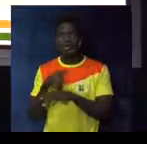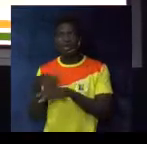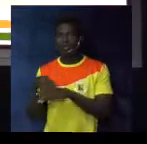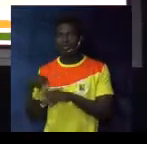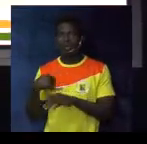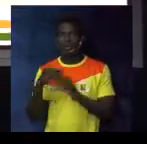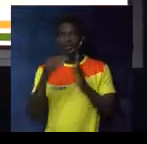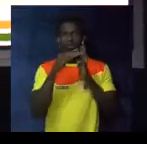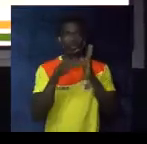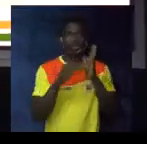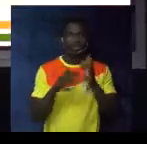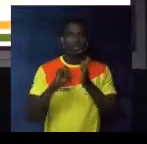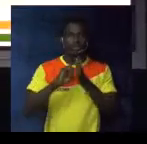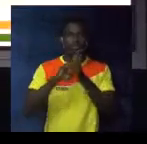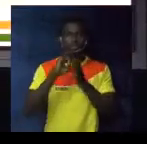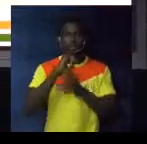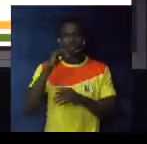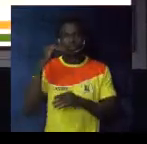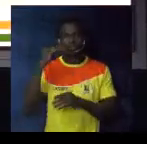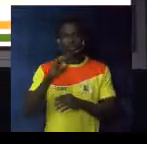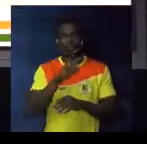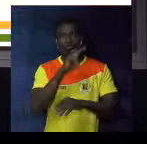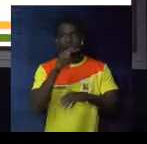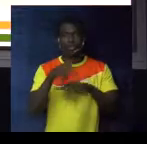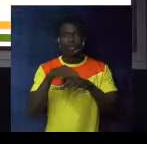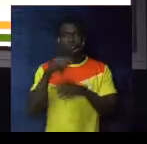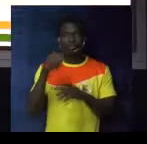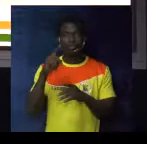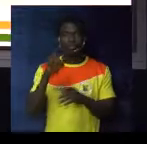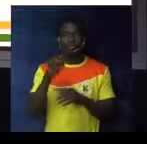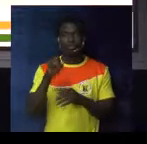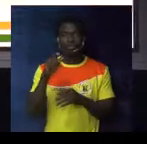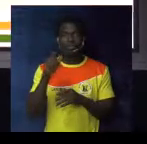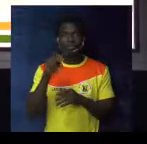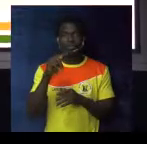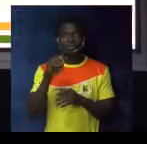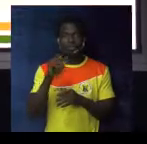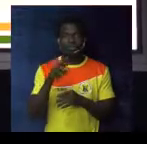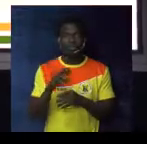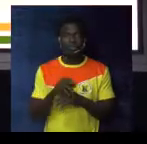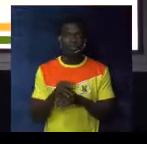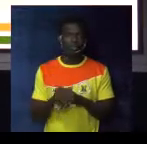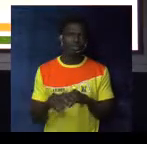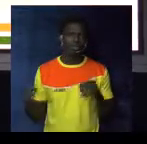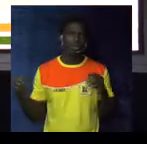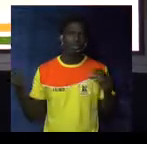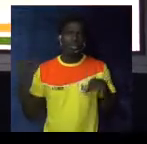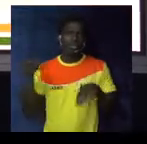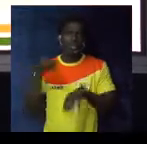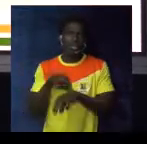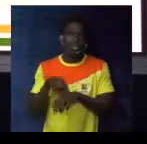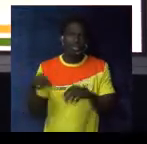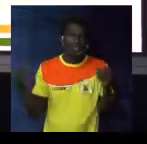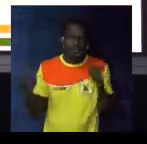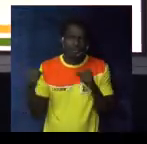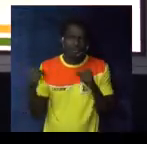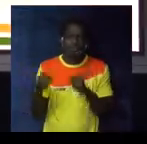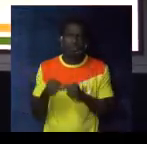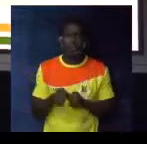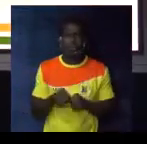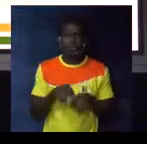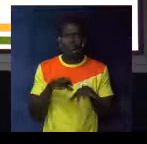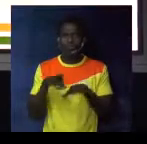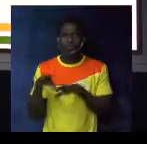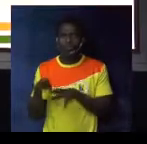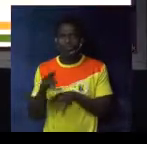listed the examples of natural disasters like tornado, earthquake, flood, volcanic eruption.